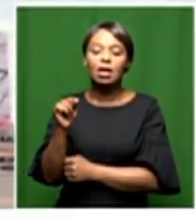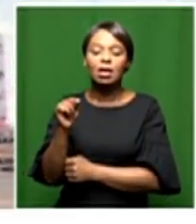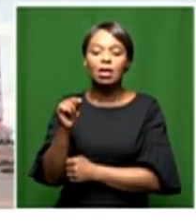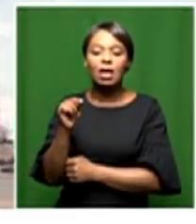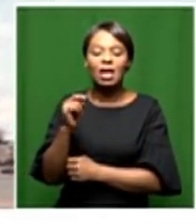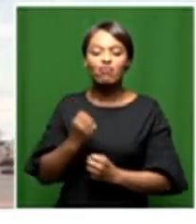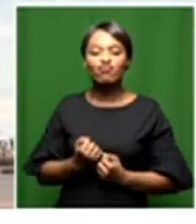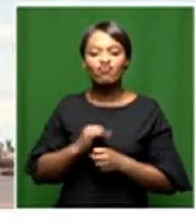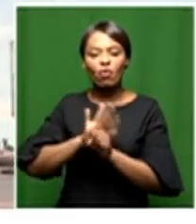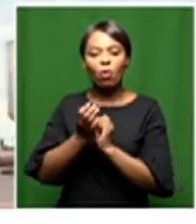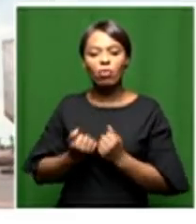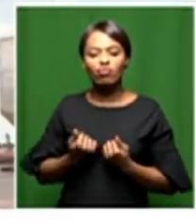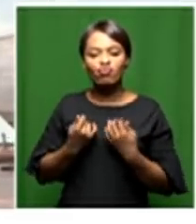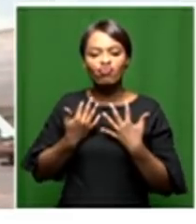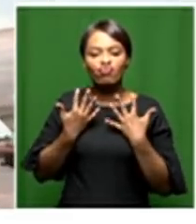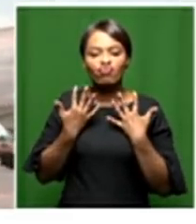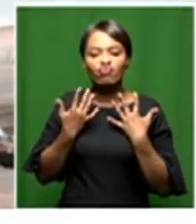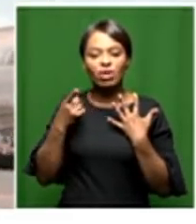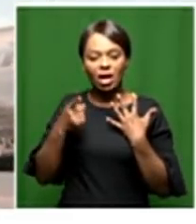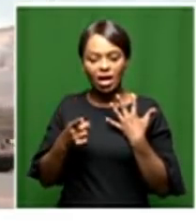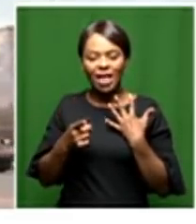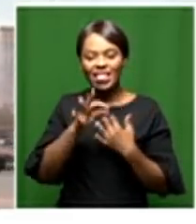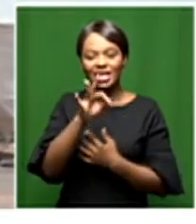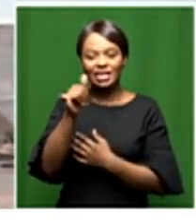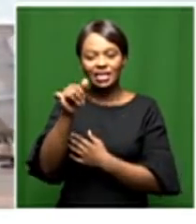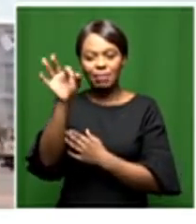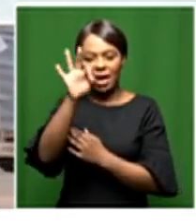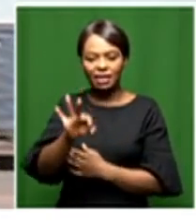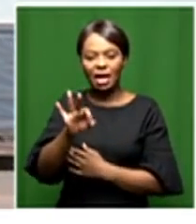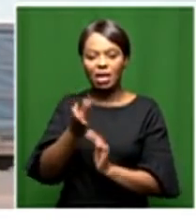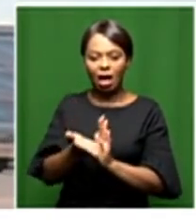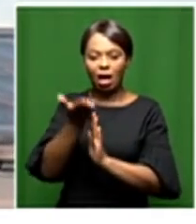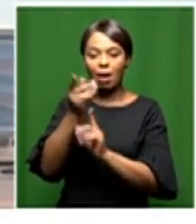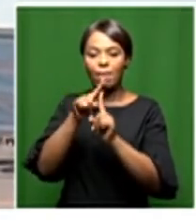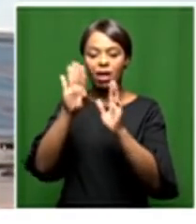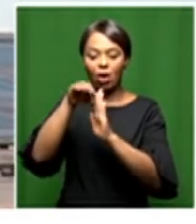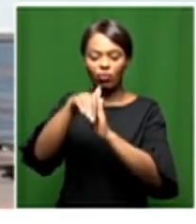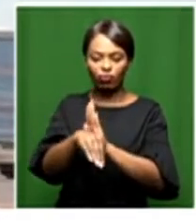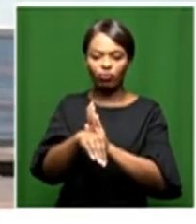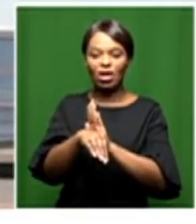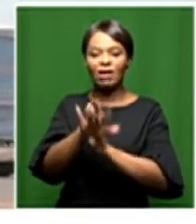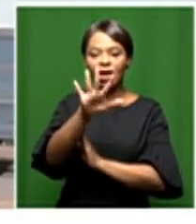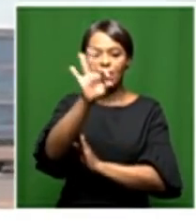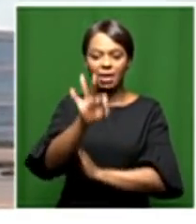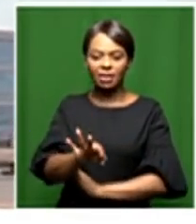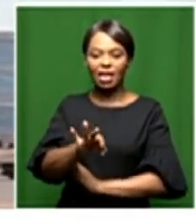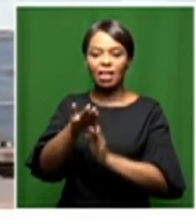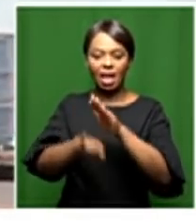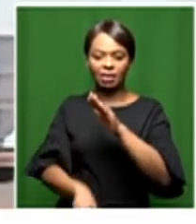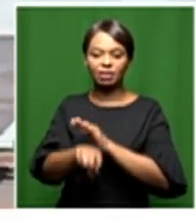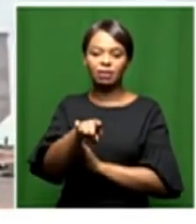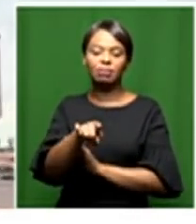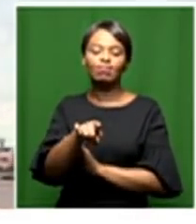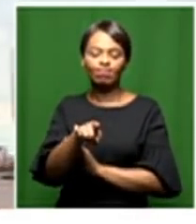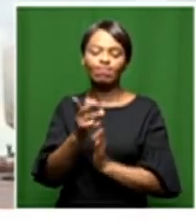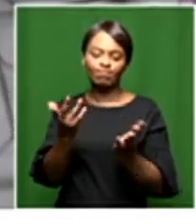infection rate stood way above 36%. Now it has come down to less than 5% of the tests that would